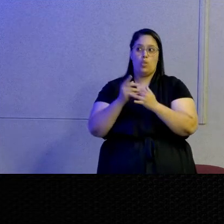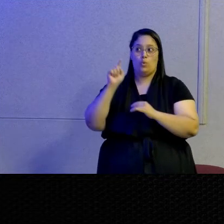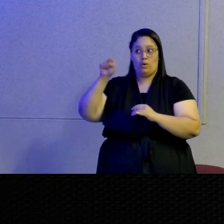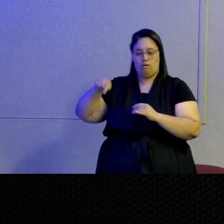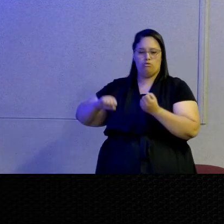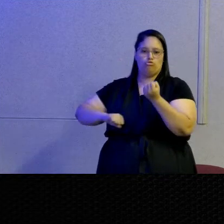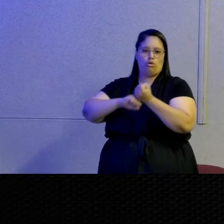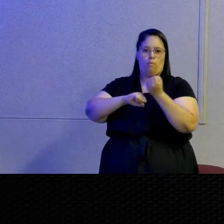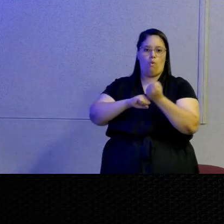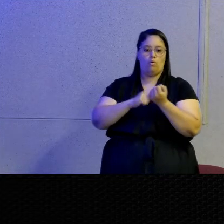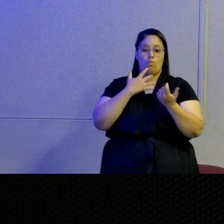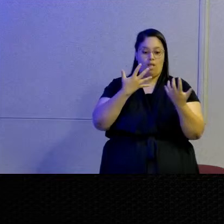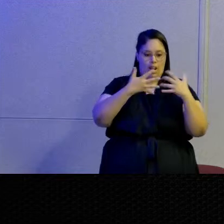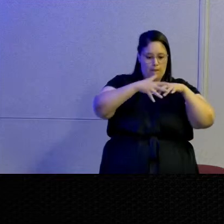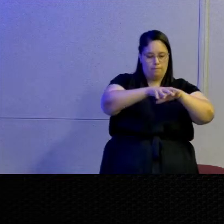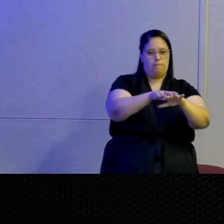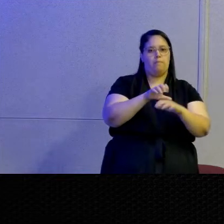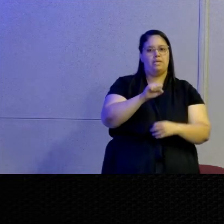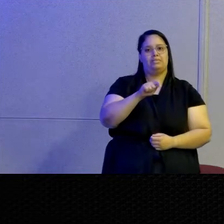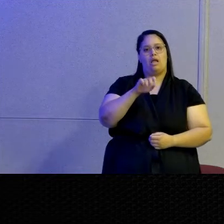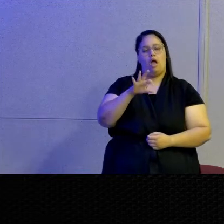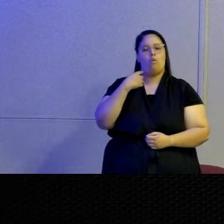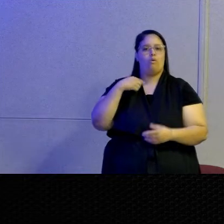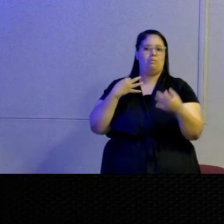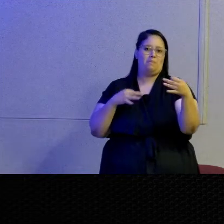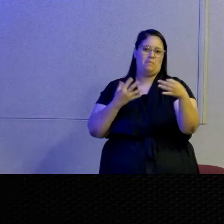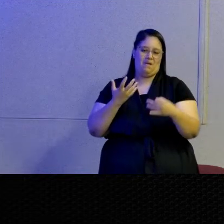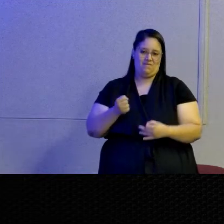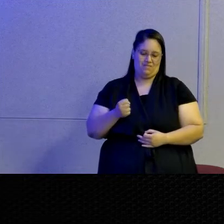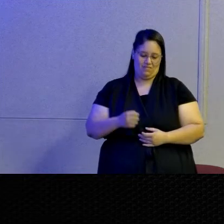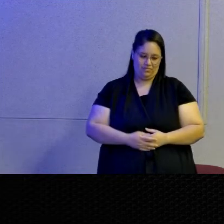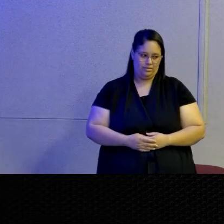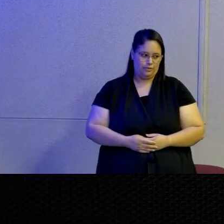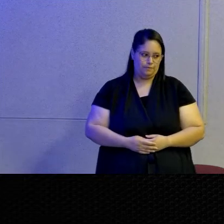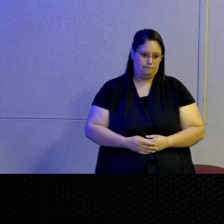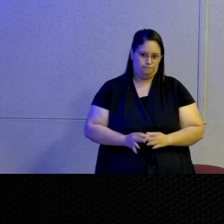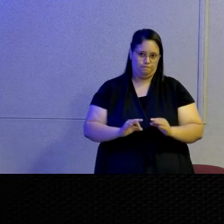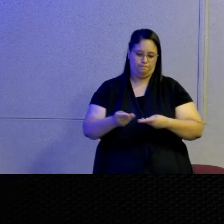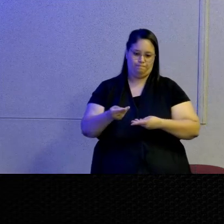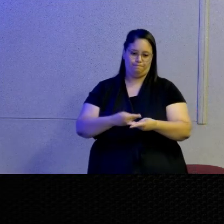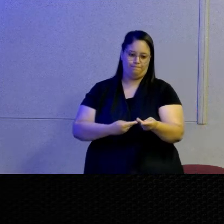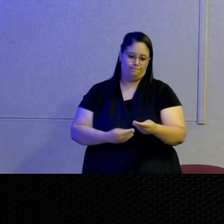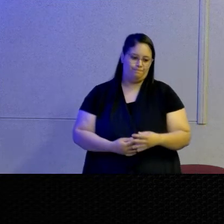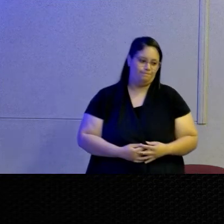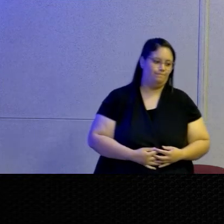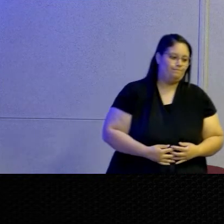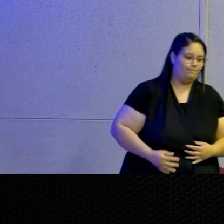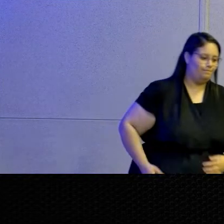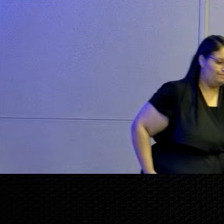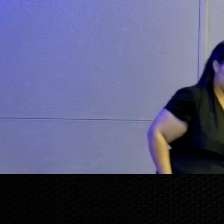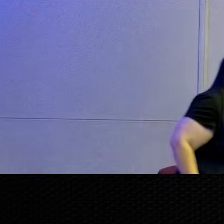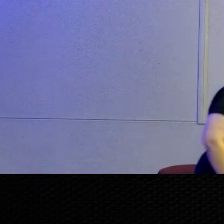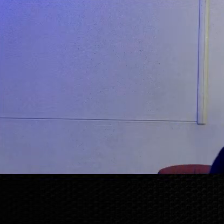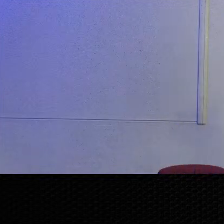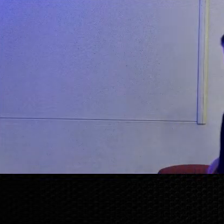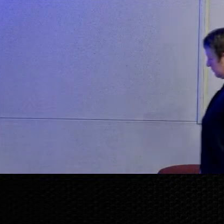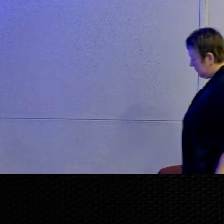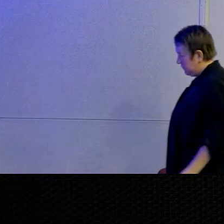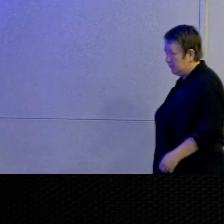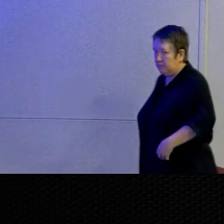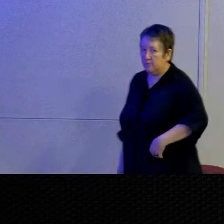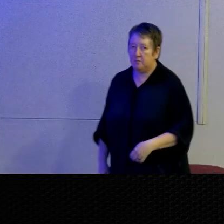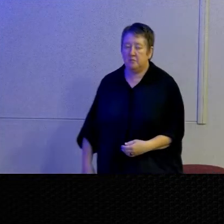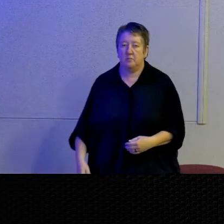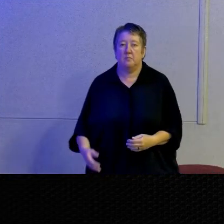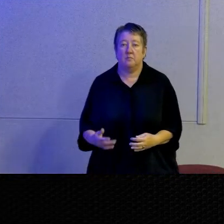enshrined in the STI white paper. And therefore, in return, DSTI will want to find out when